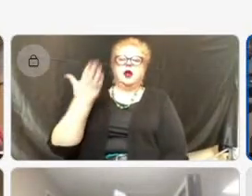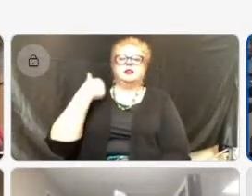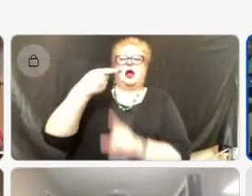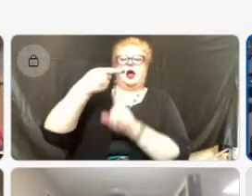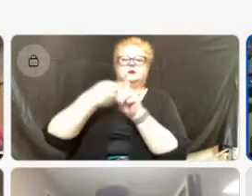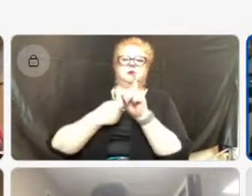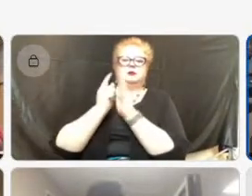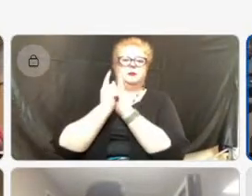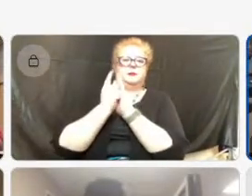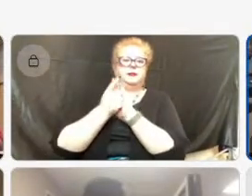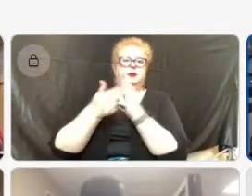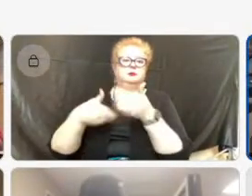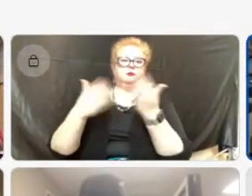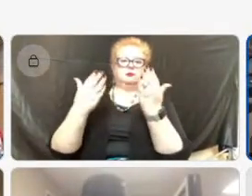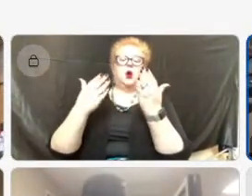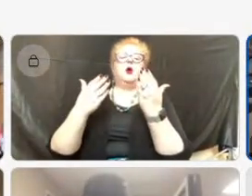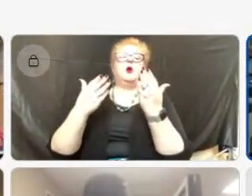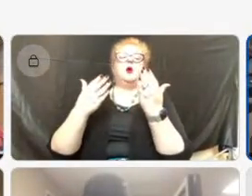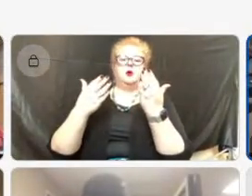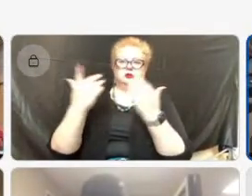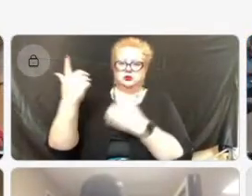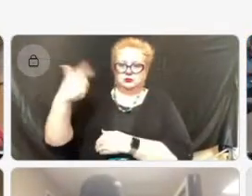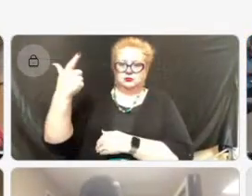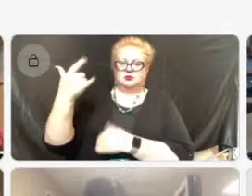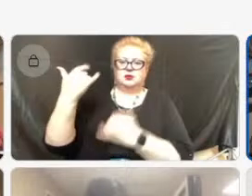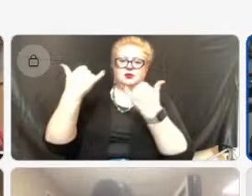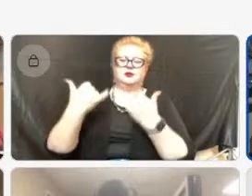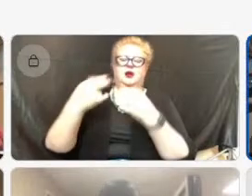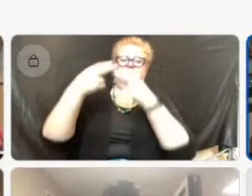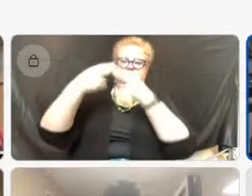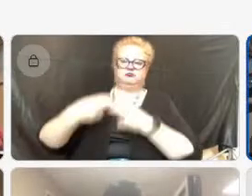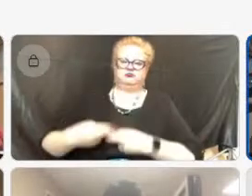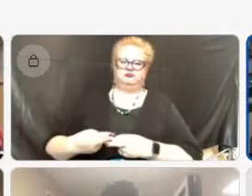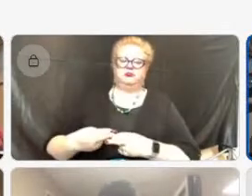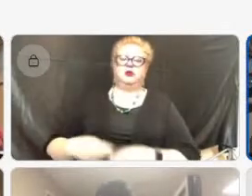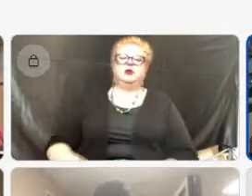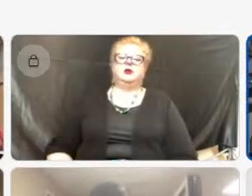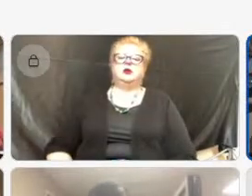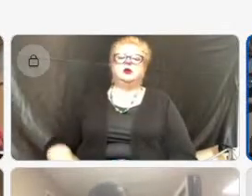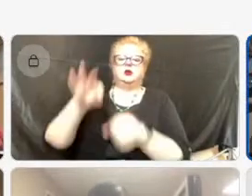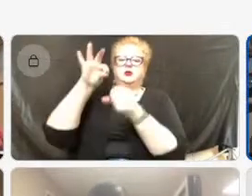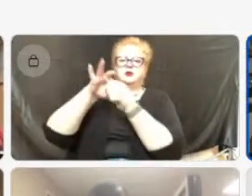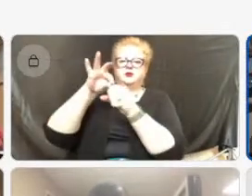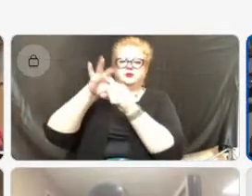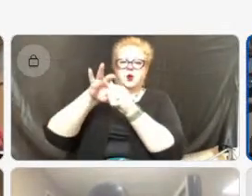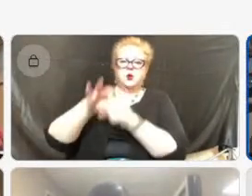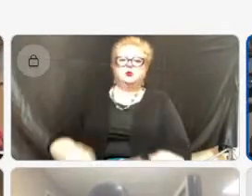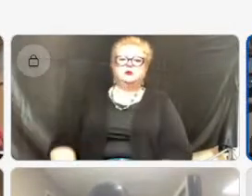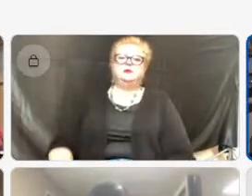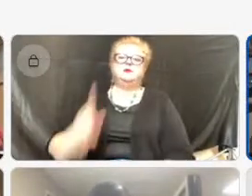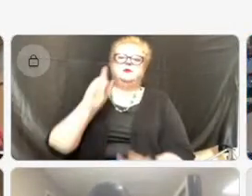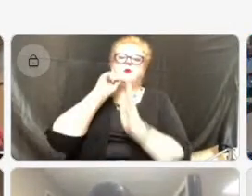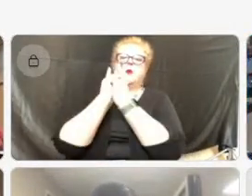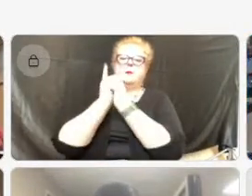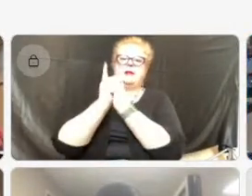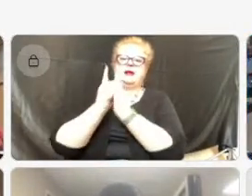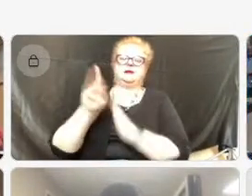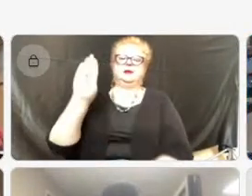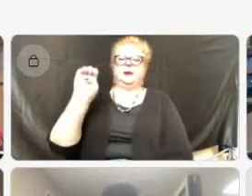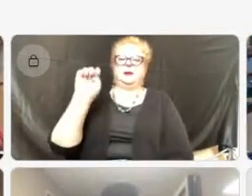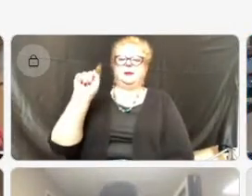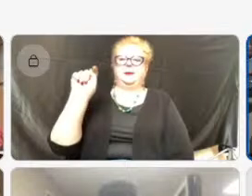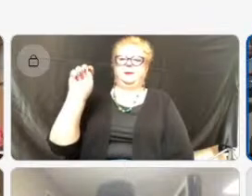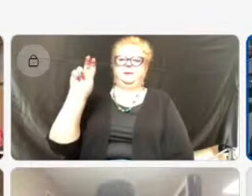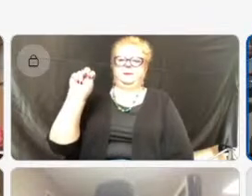Second. Great. May we have a roll call vote, please? Roll call vote for minutes. Bedden?